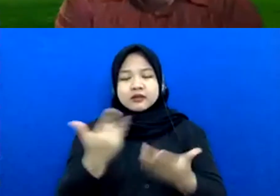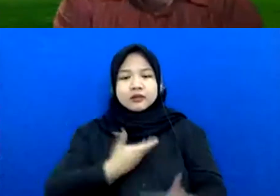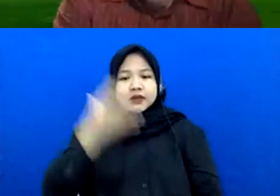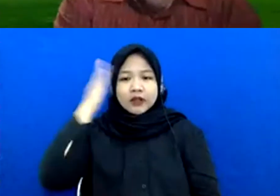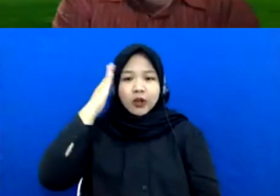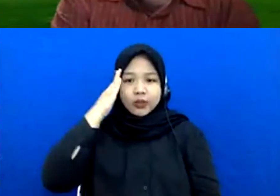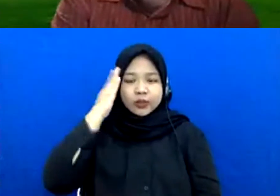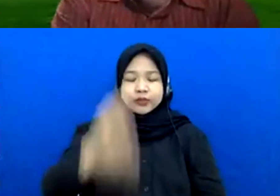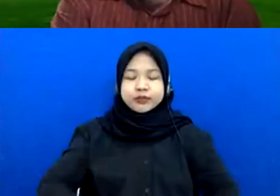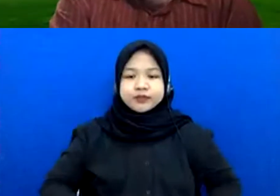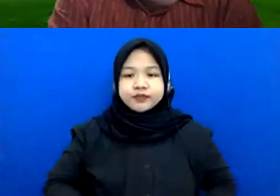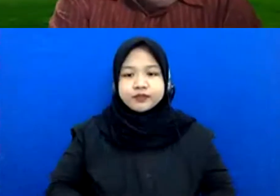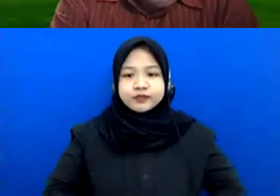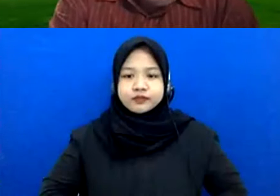curious,